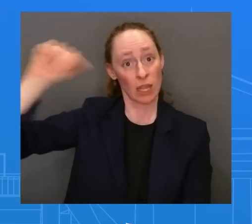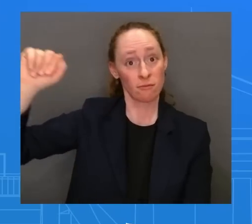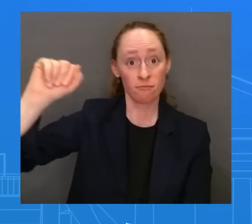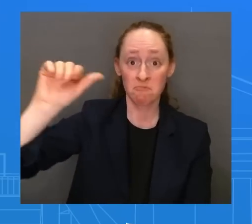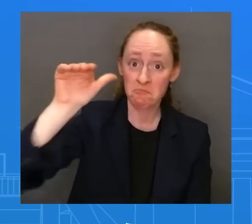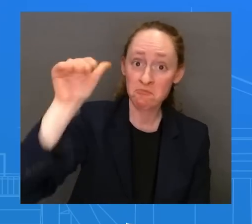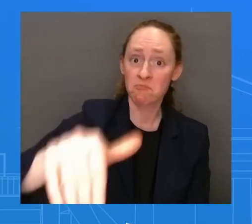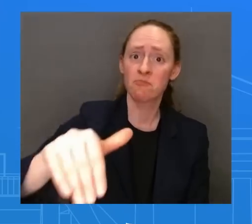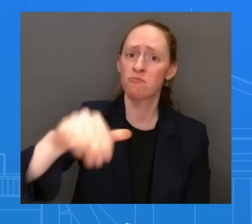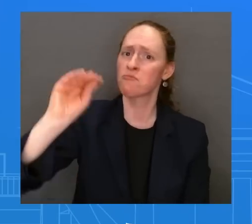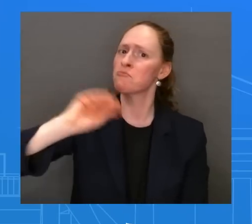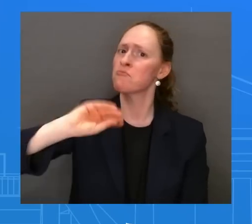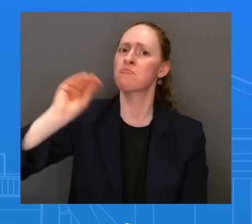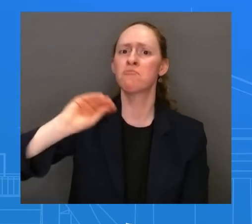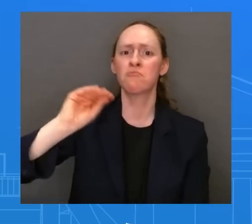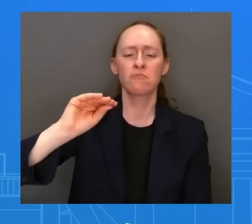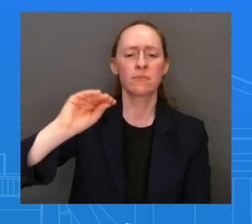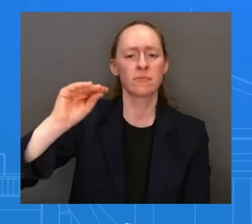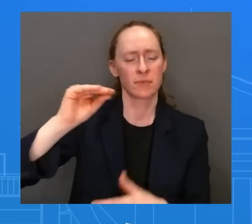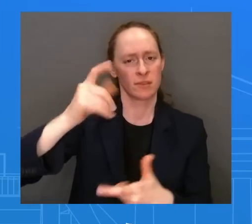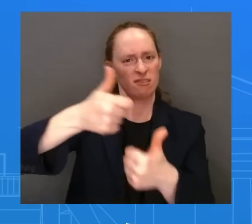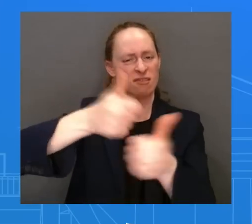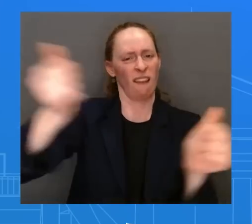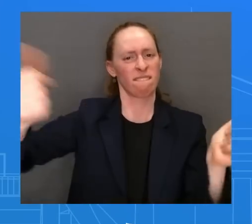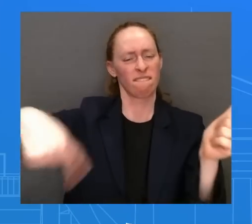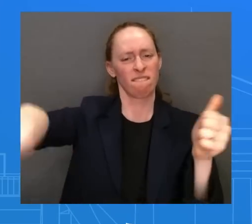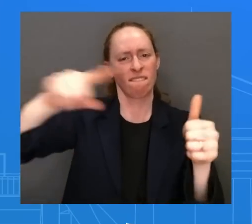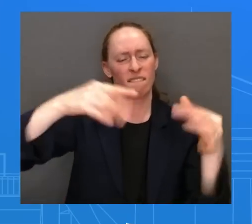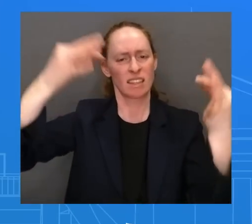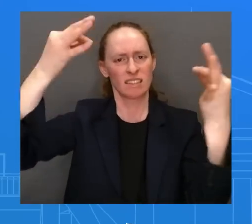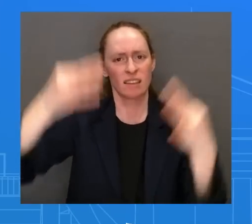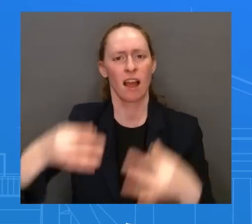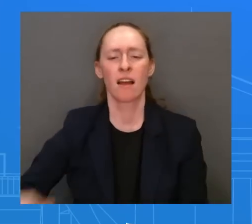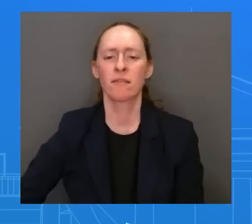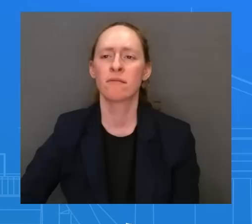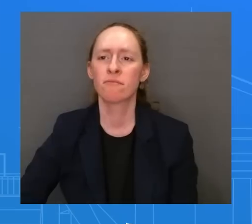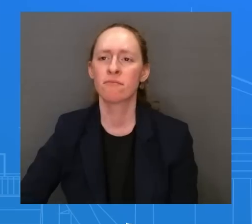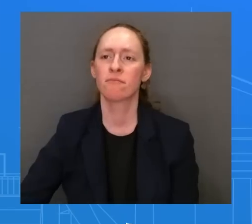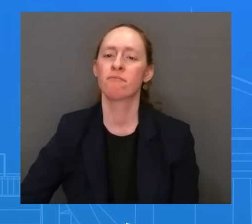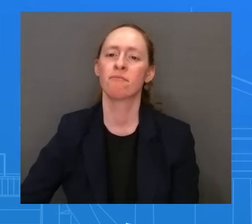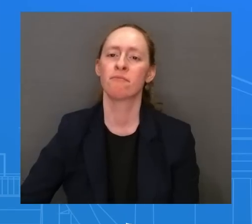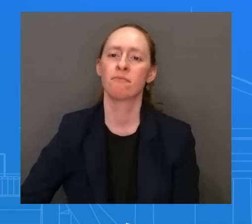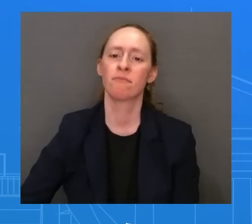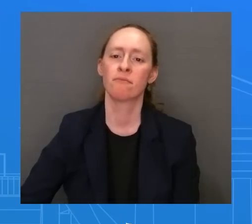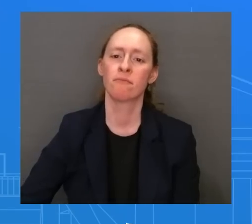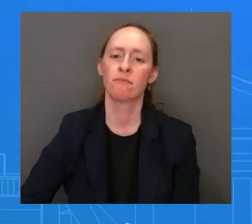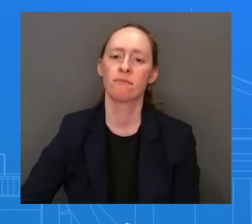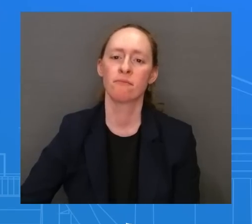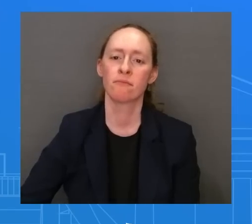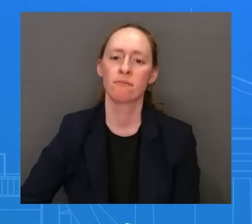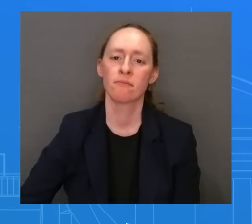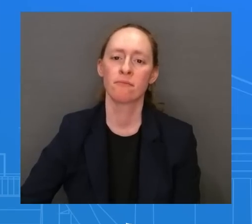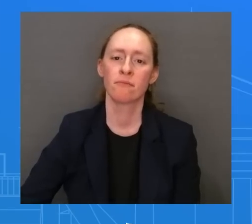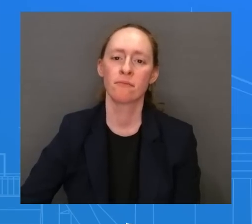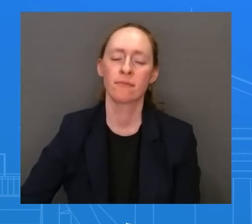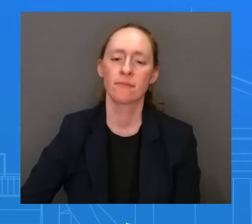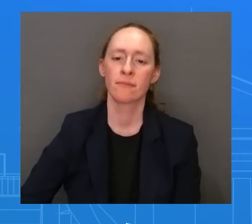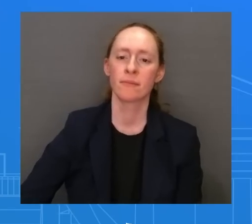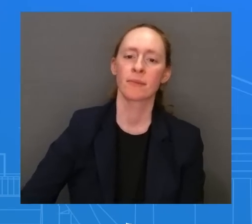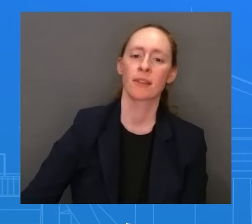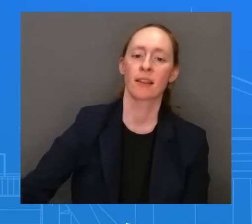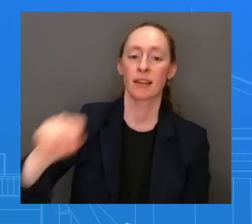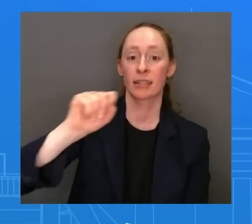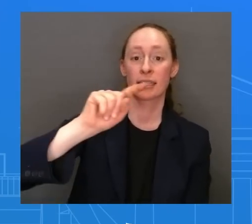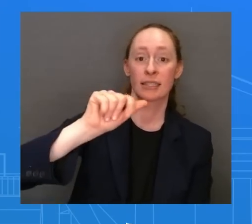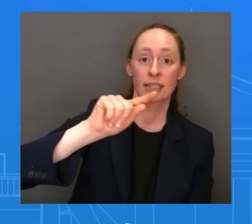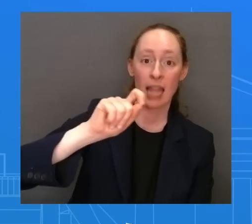did it independently differently in a different way but both state and state state and DOD sorry uh did did their